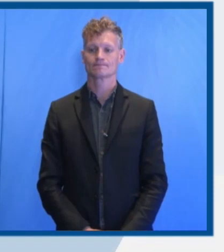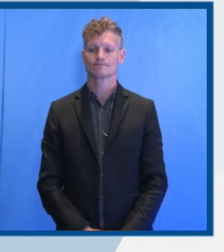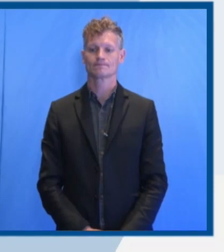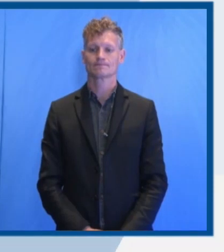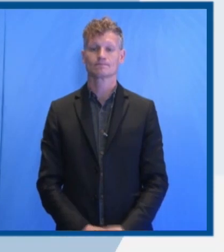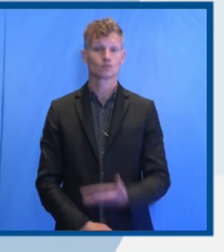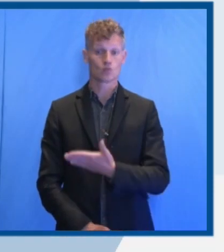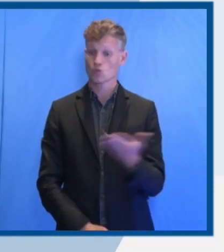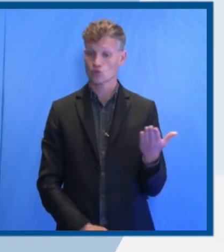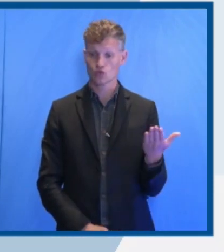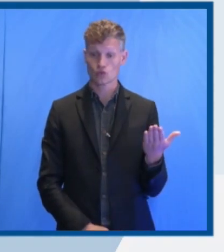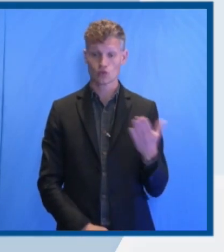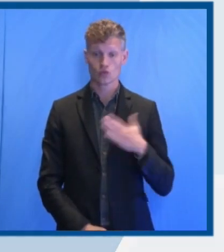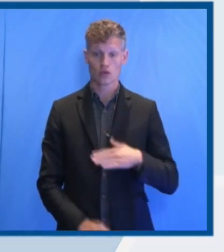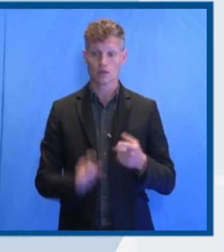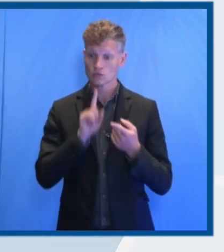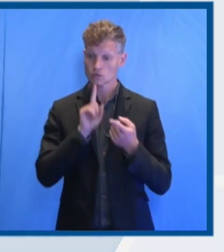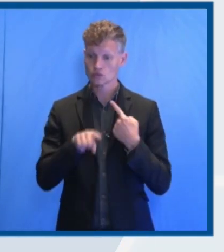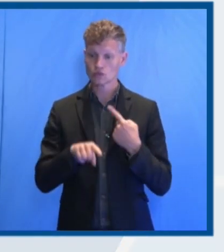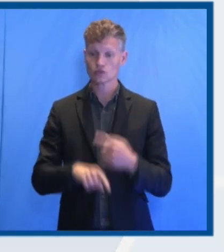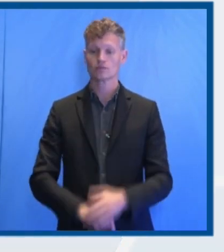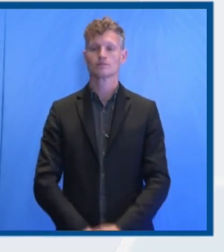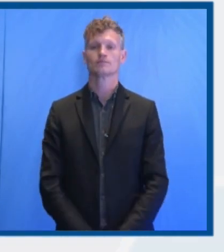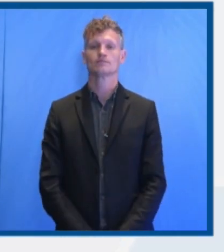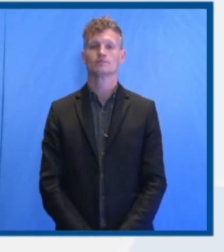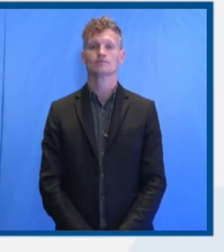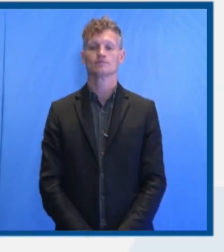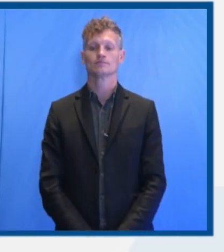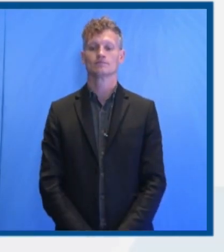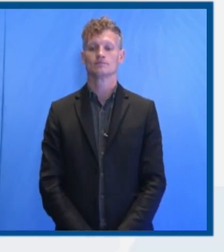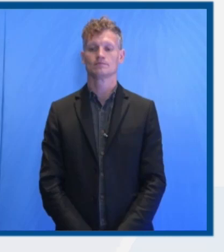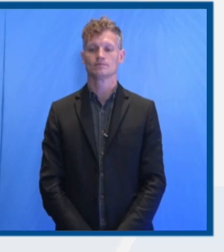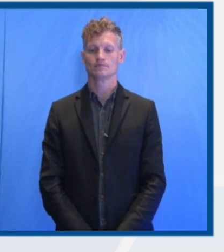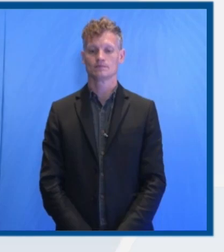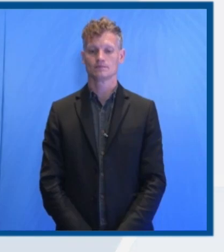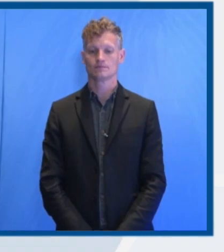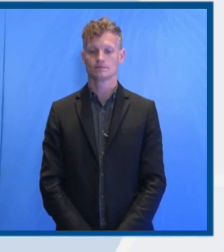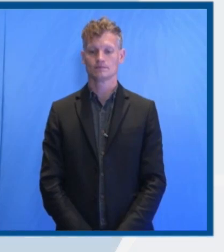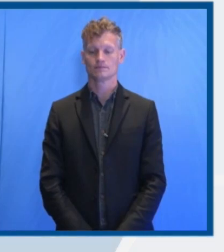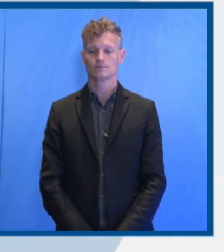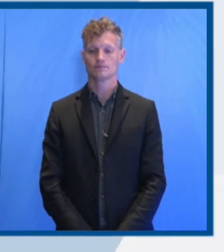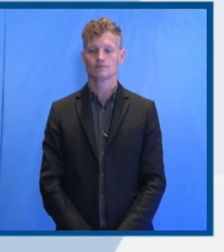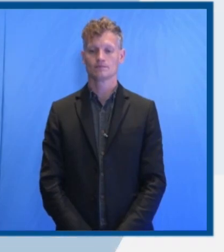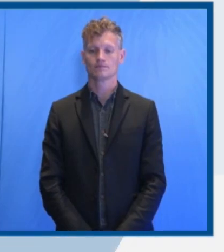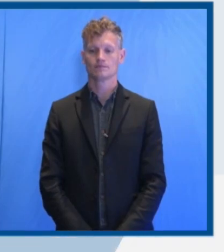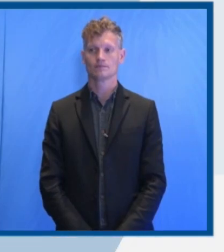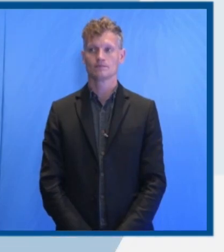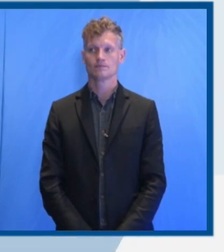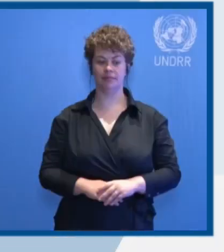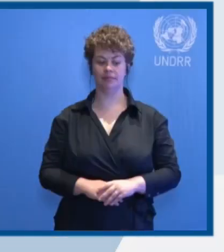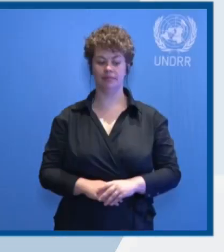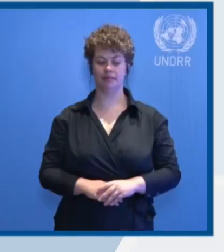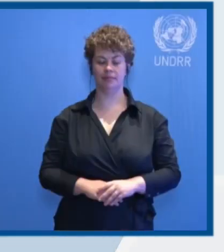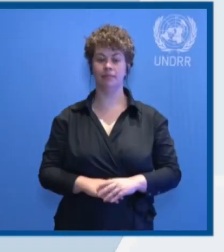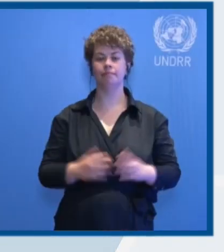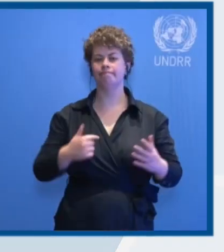person? Yeah, yes. I'll quickly add, from the private sector view, I think I already mentioned the fact that